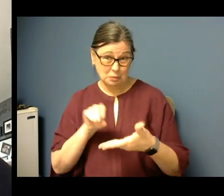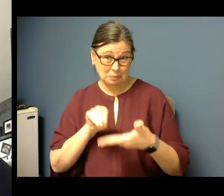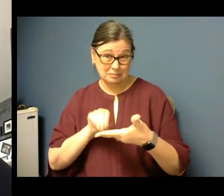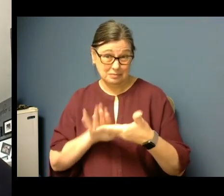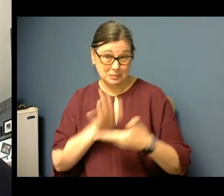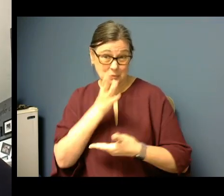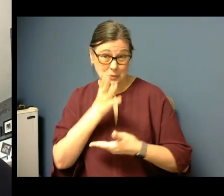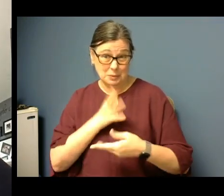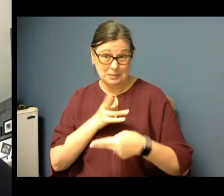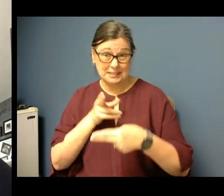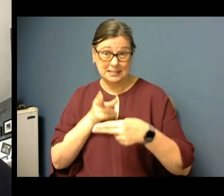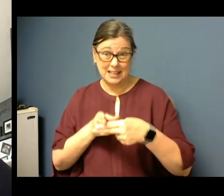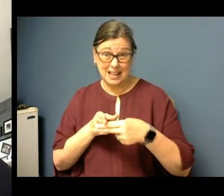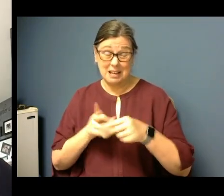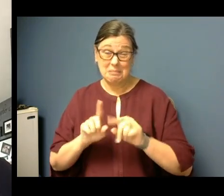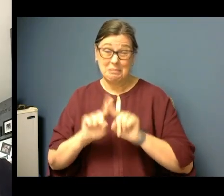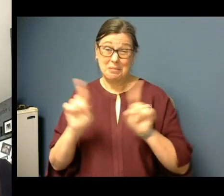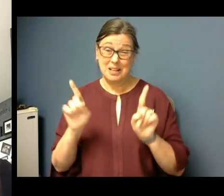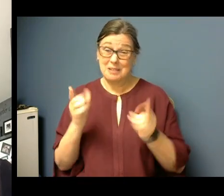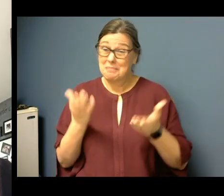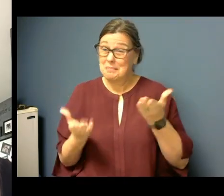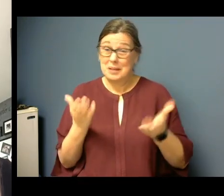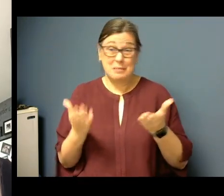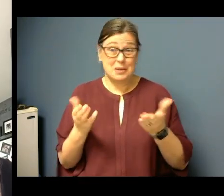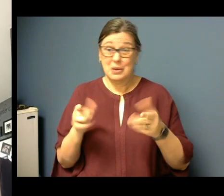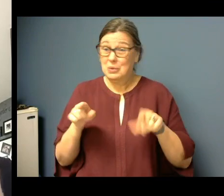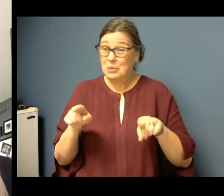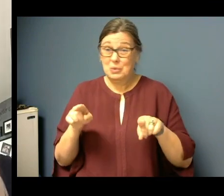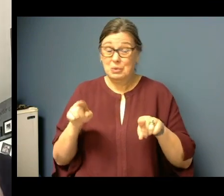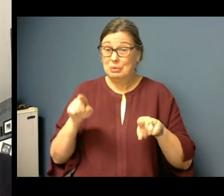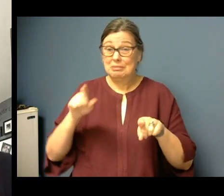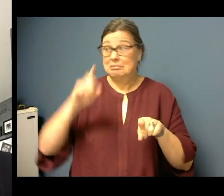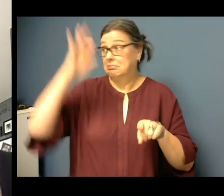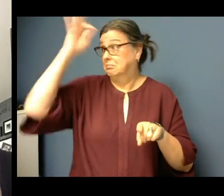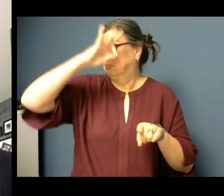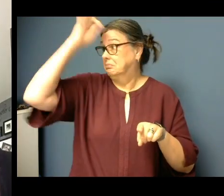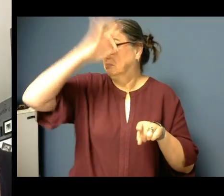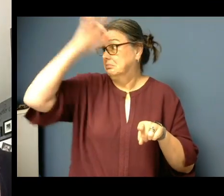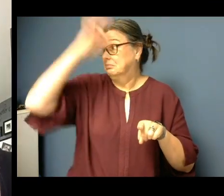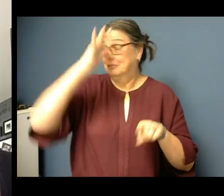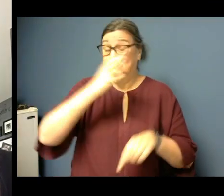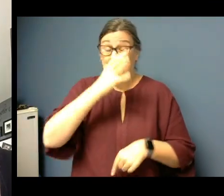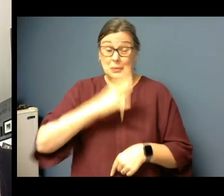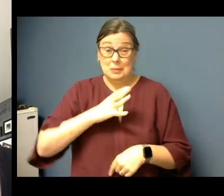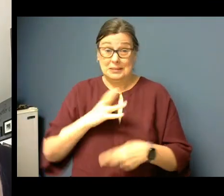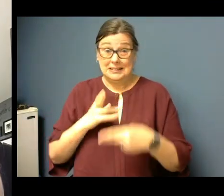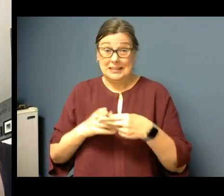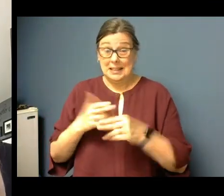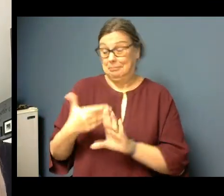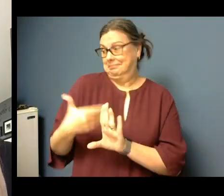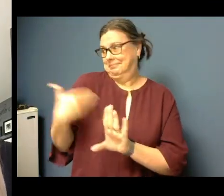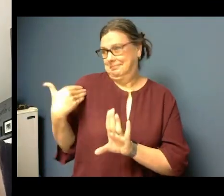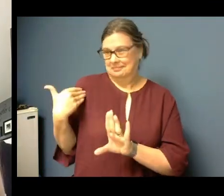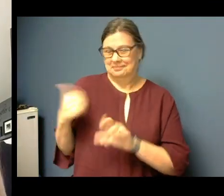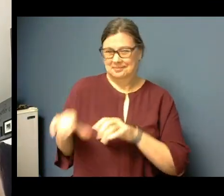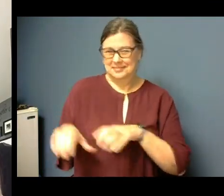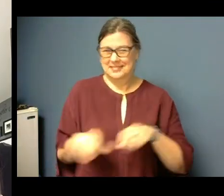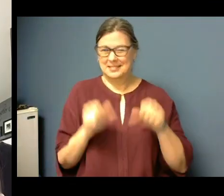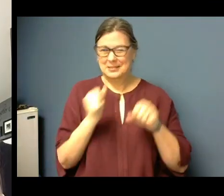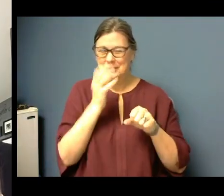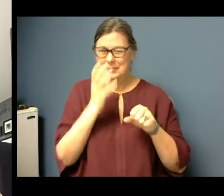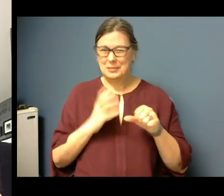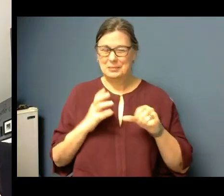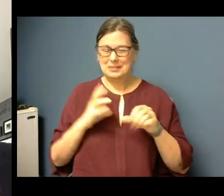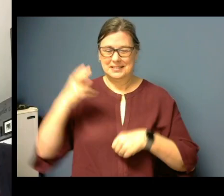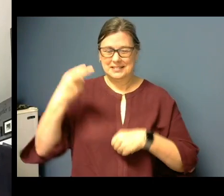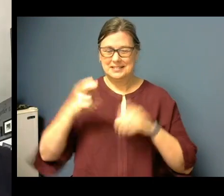name there, but again, maybe you don't have that because that's why you're in a women's history class. So hopefully now you have